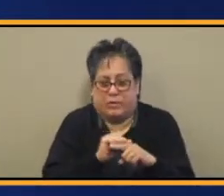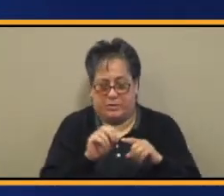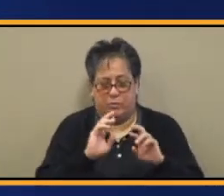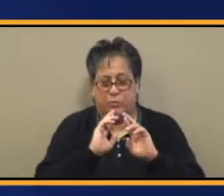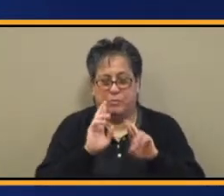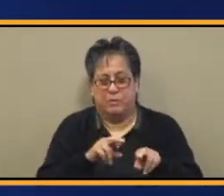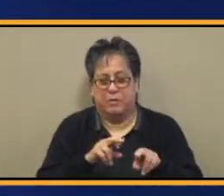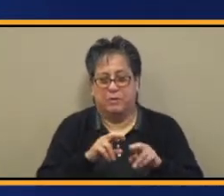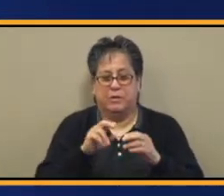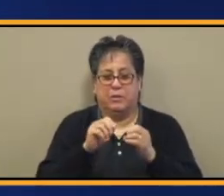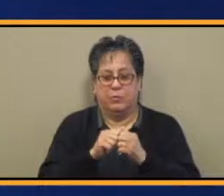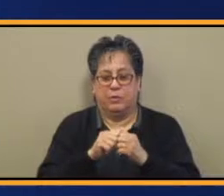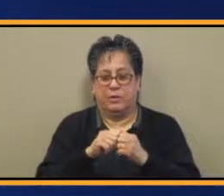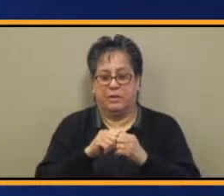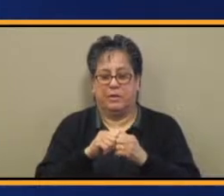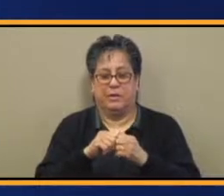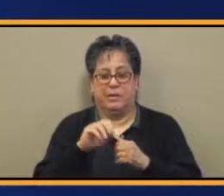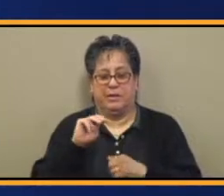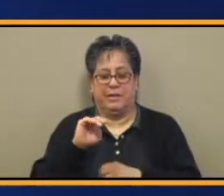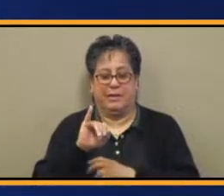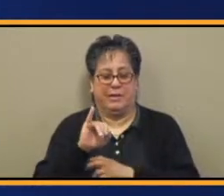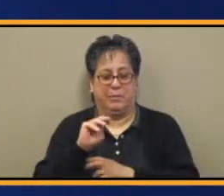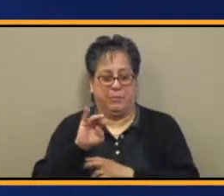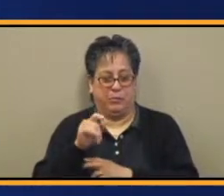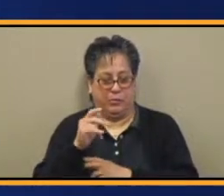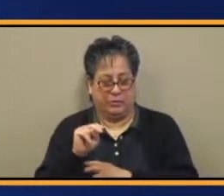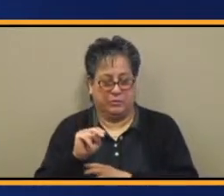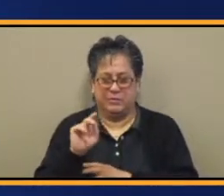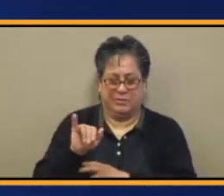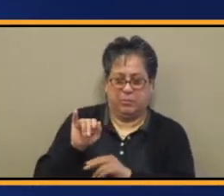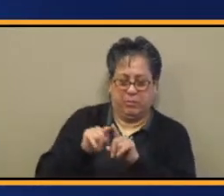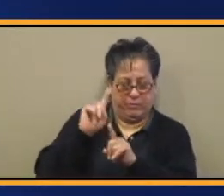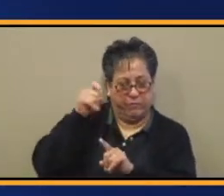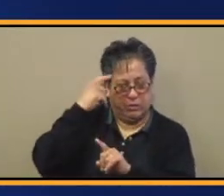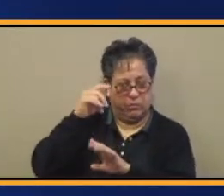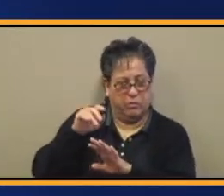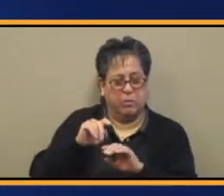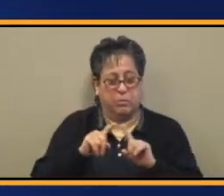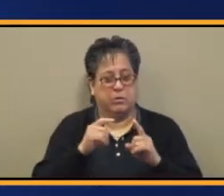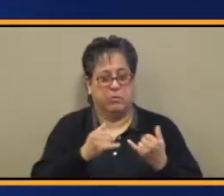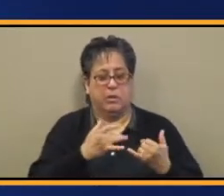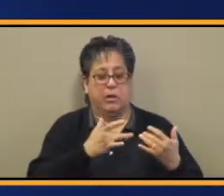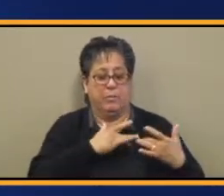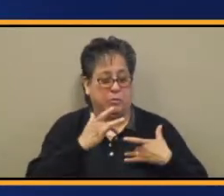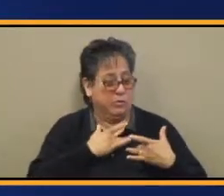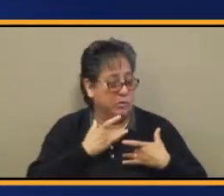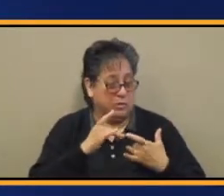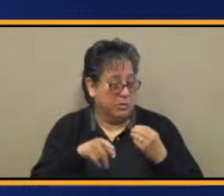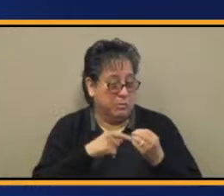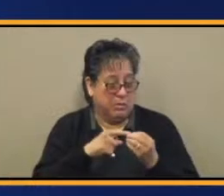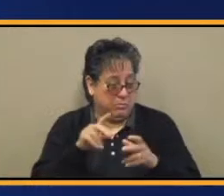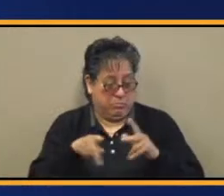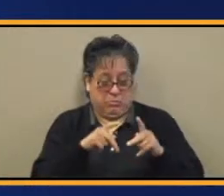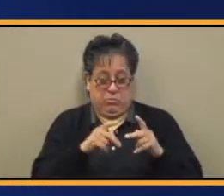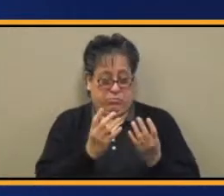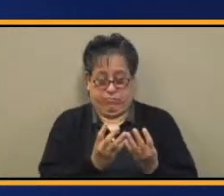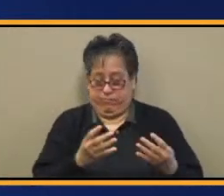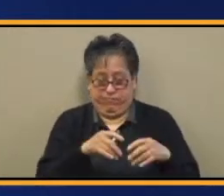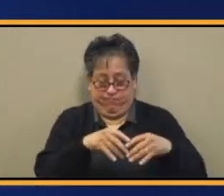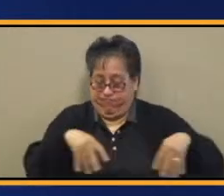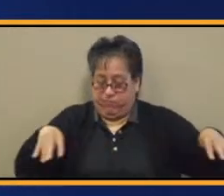to immigration concerns like federal agents are. And so I'm really concerned about the residents along the